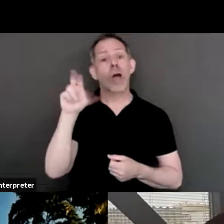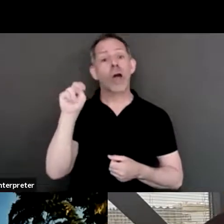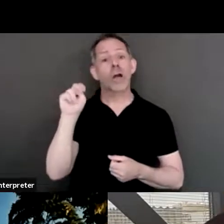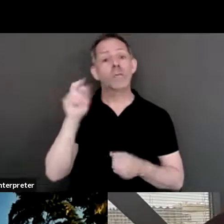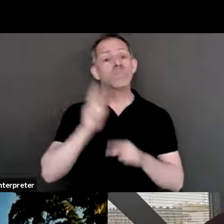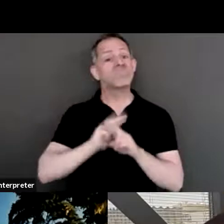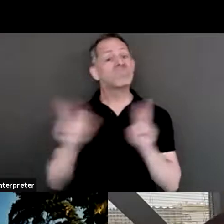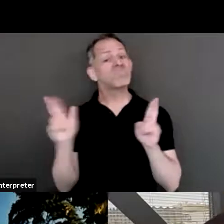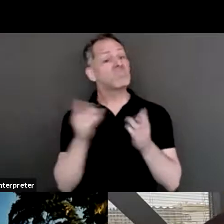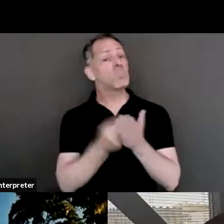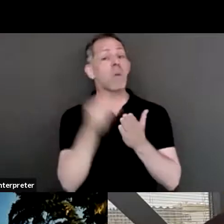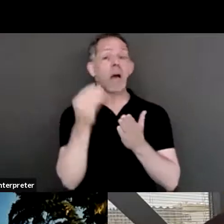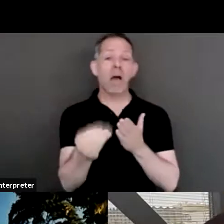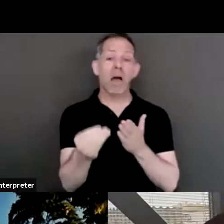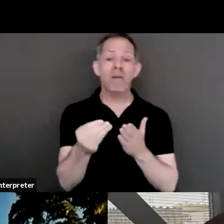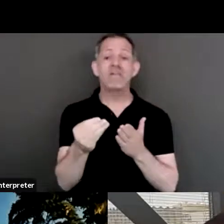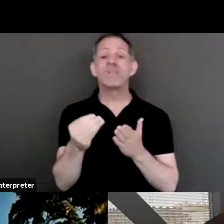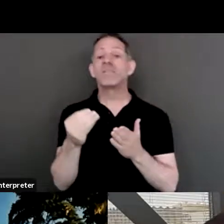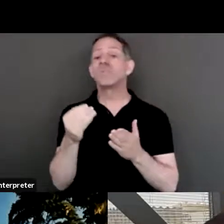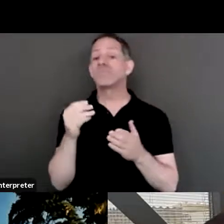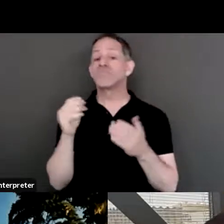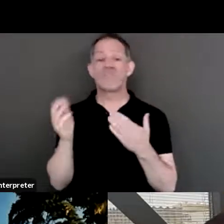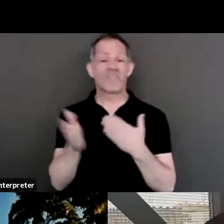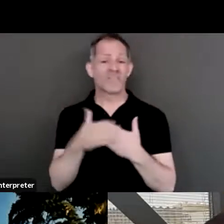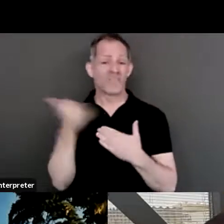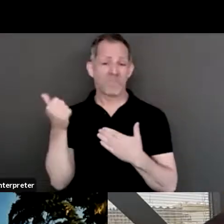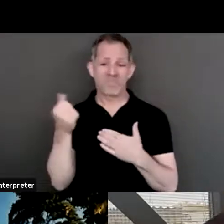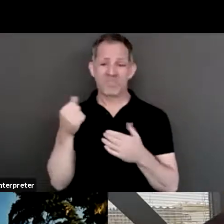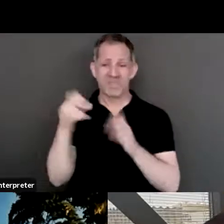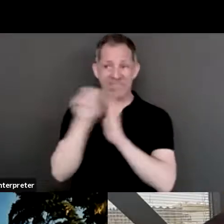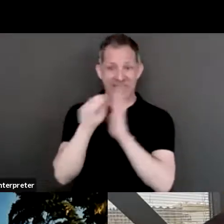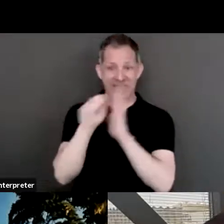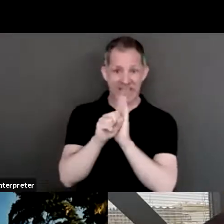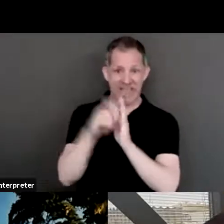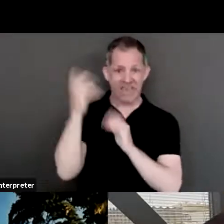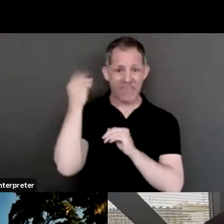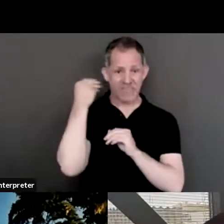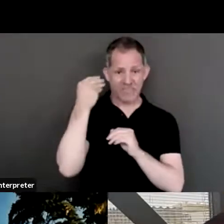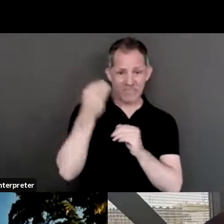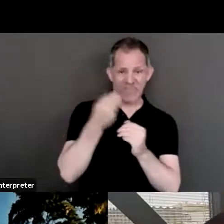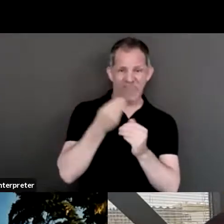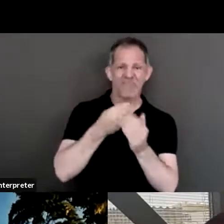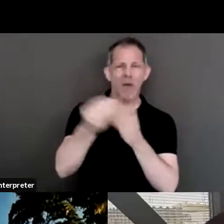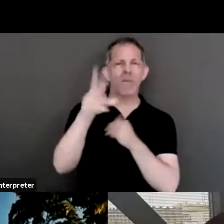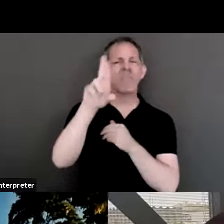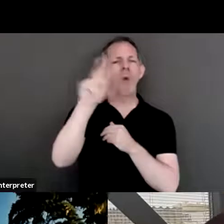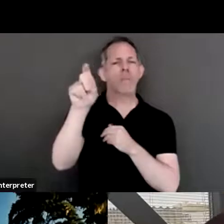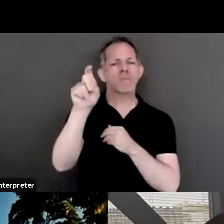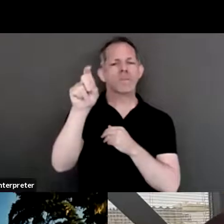our state without a prescription from a pharmacy. Can visit